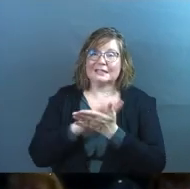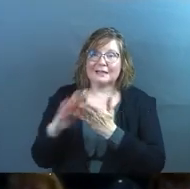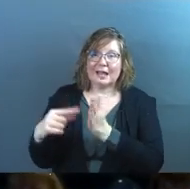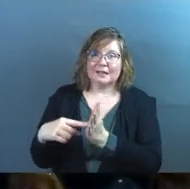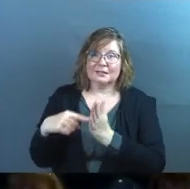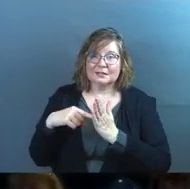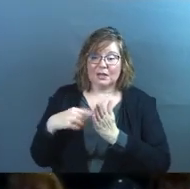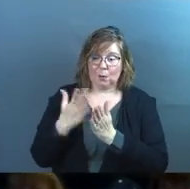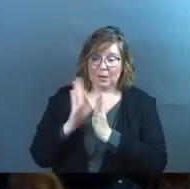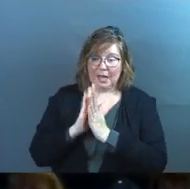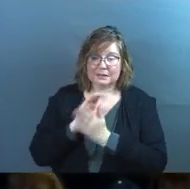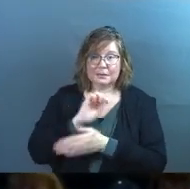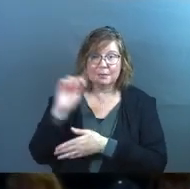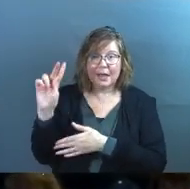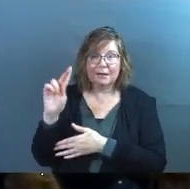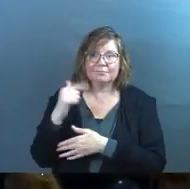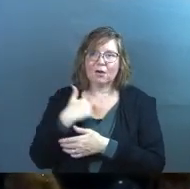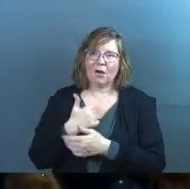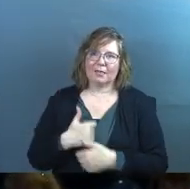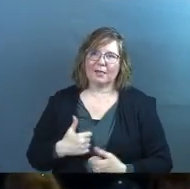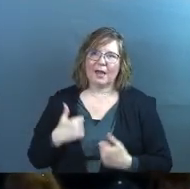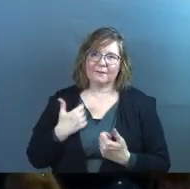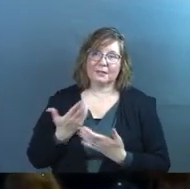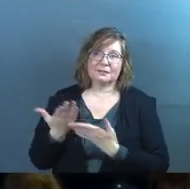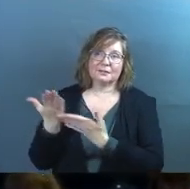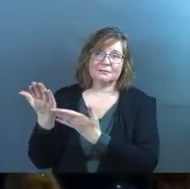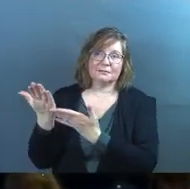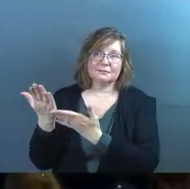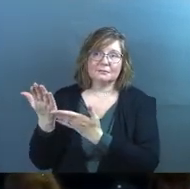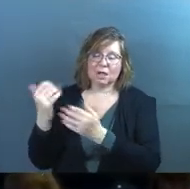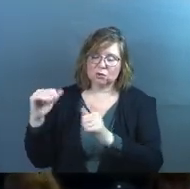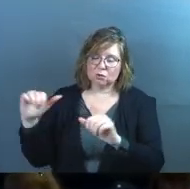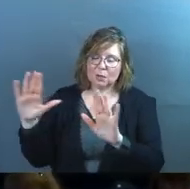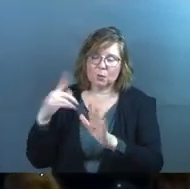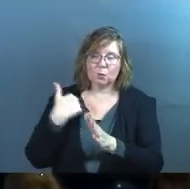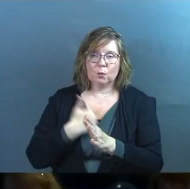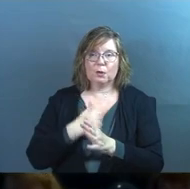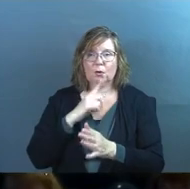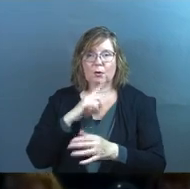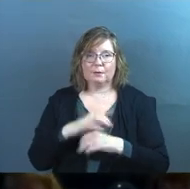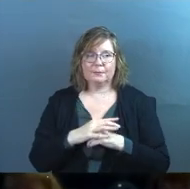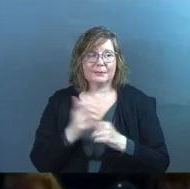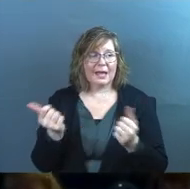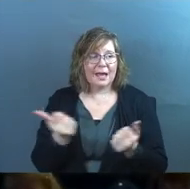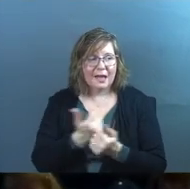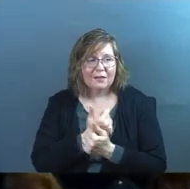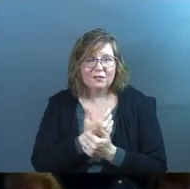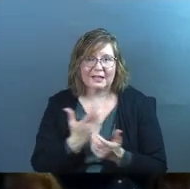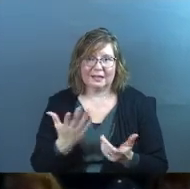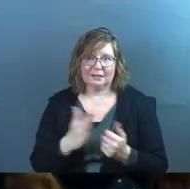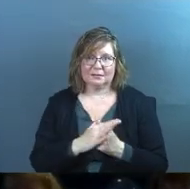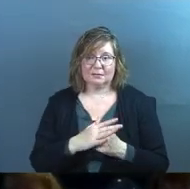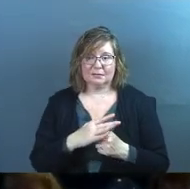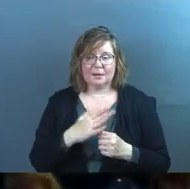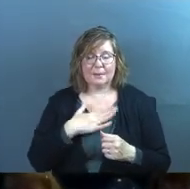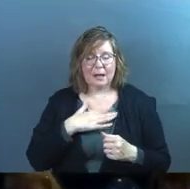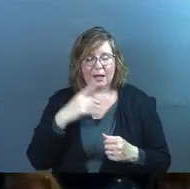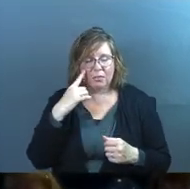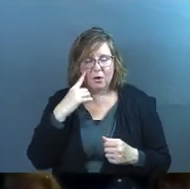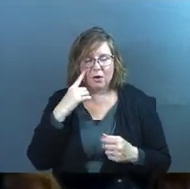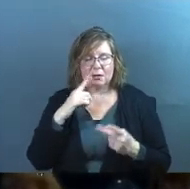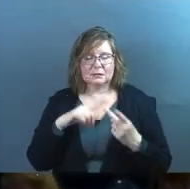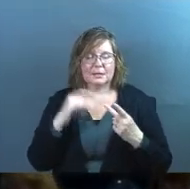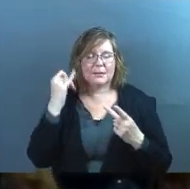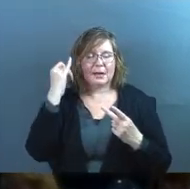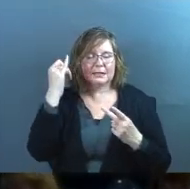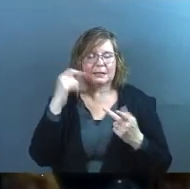And what he asks in return is just our lives. A surrender of who we are. Everything. My thoughts, my ideas,